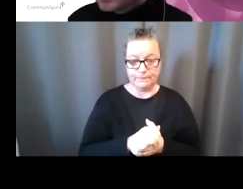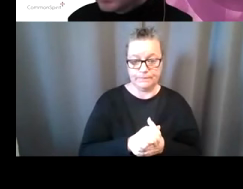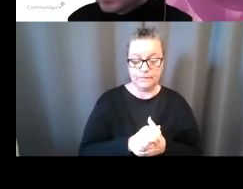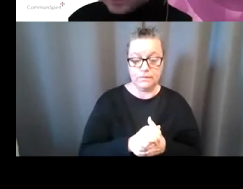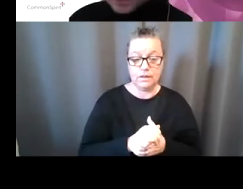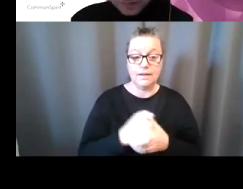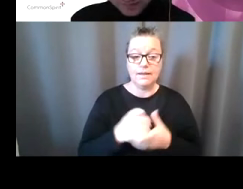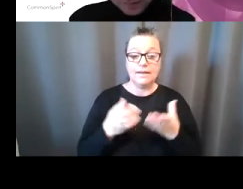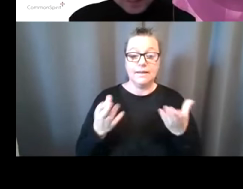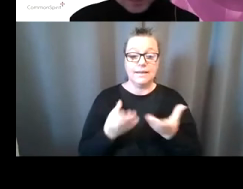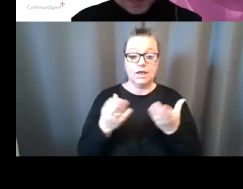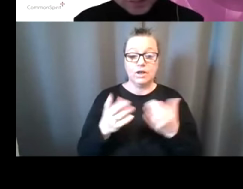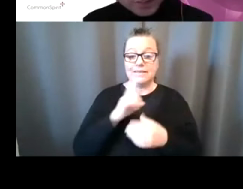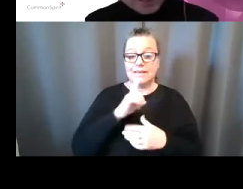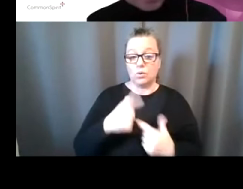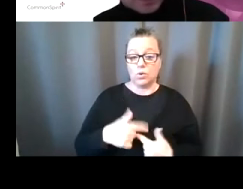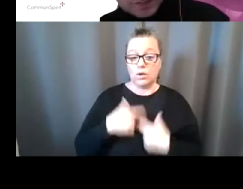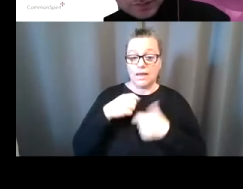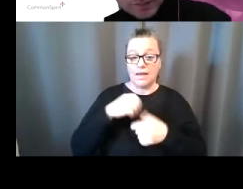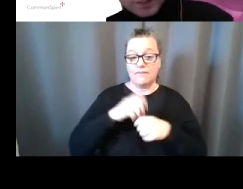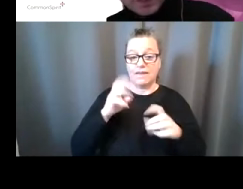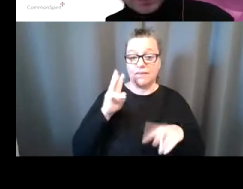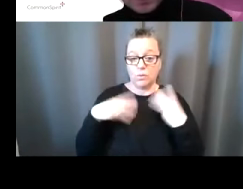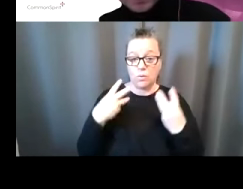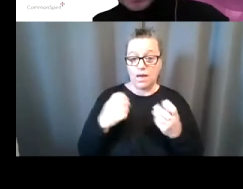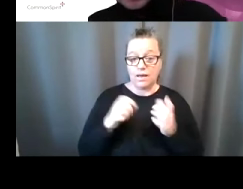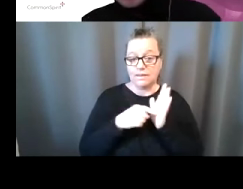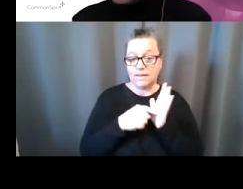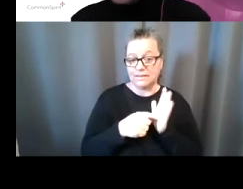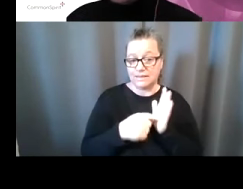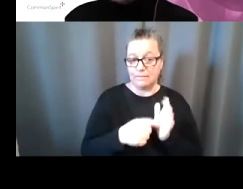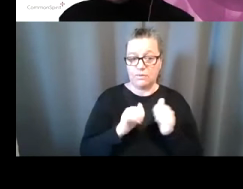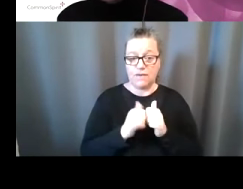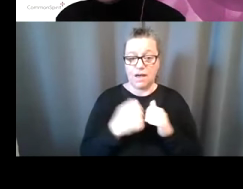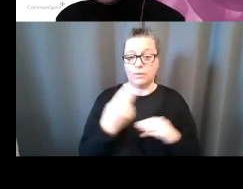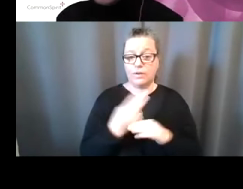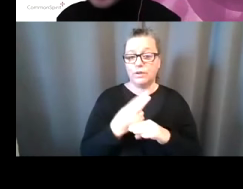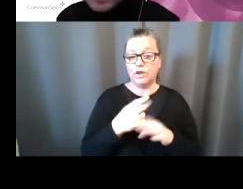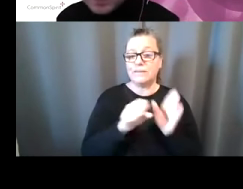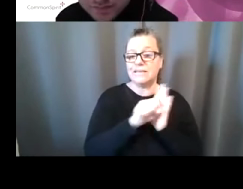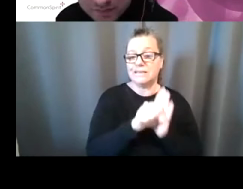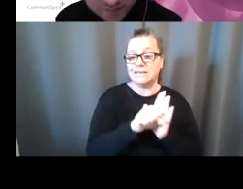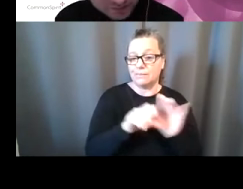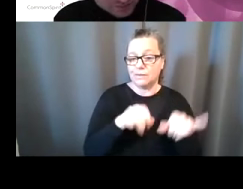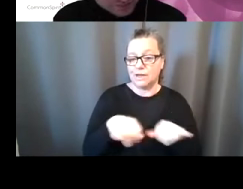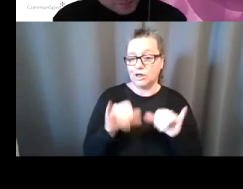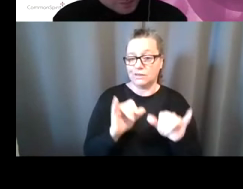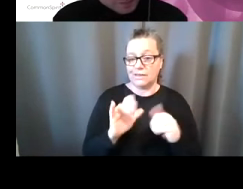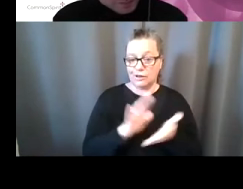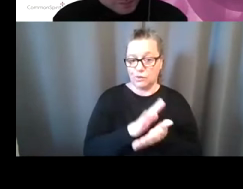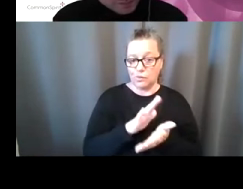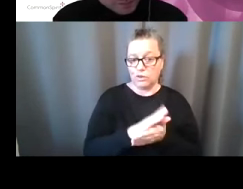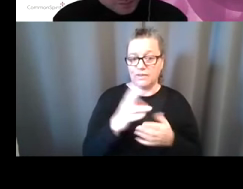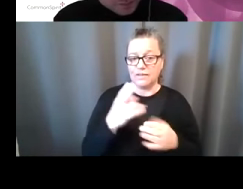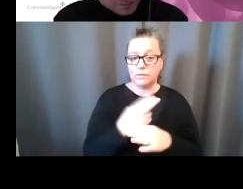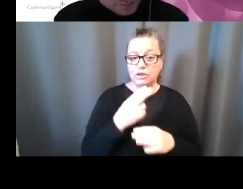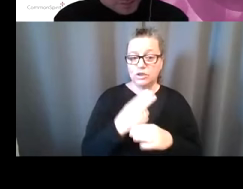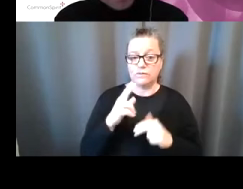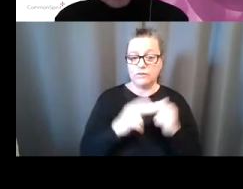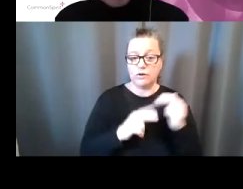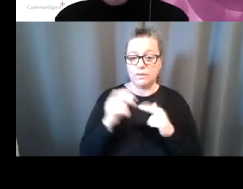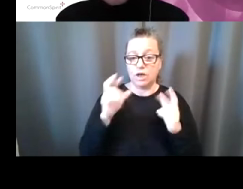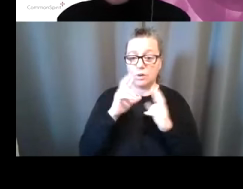Here is a real life in the wild example of how we might use these symbols in our standard worksheet. This was used on an event in building our Respect